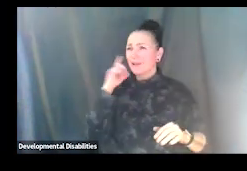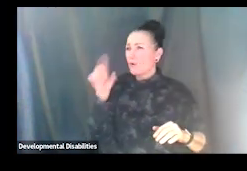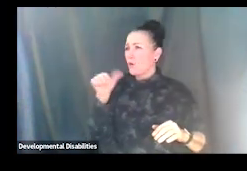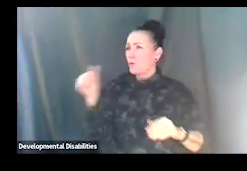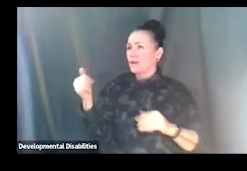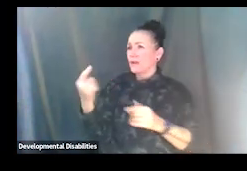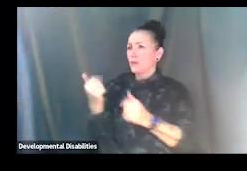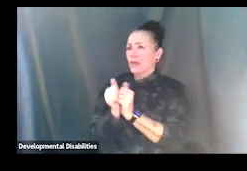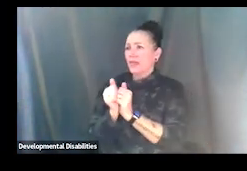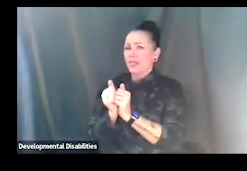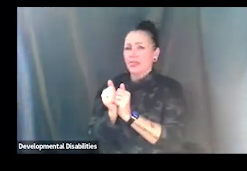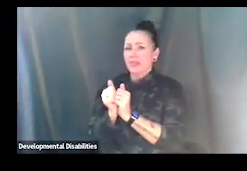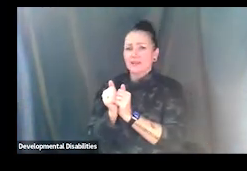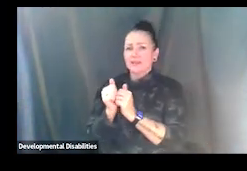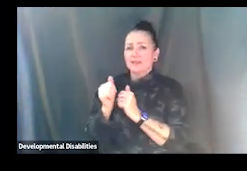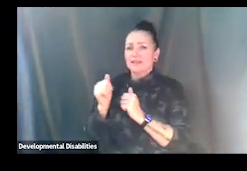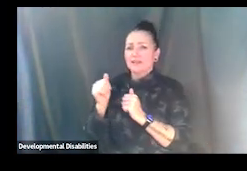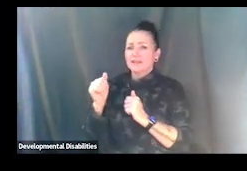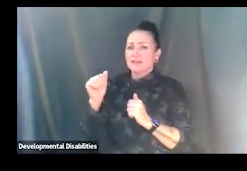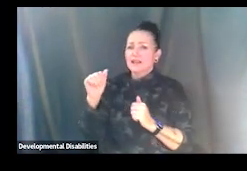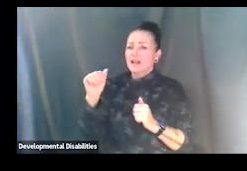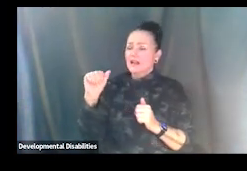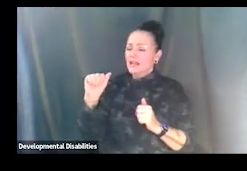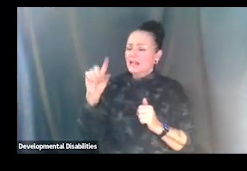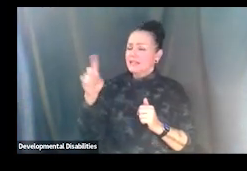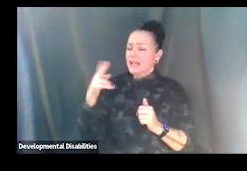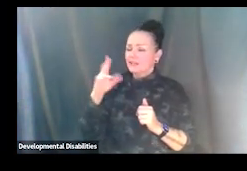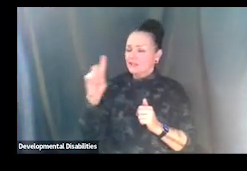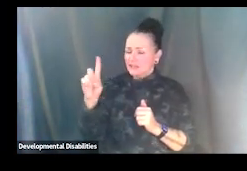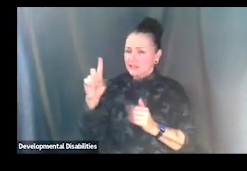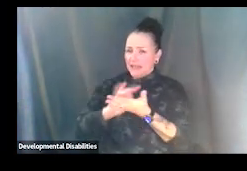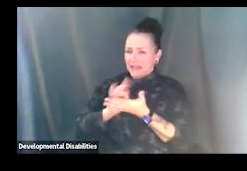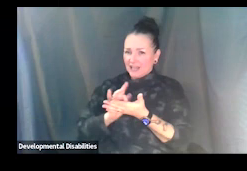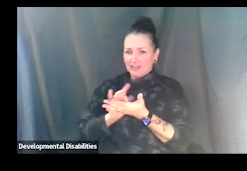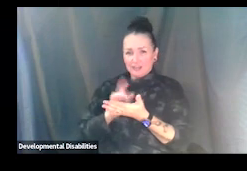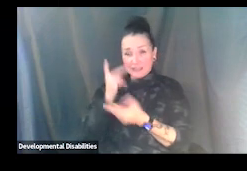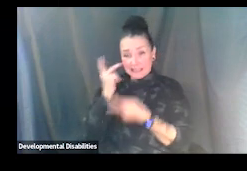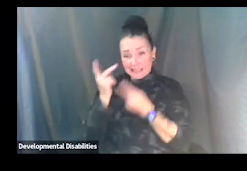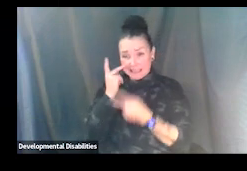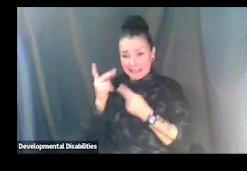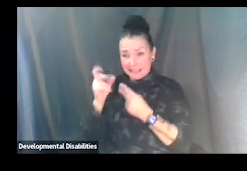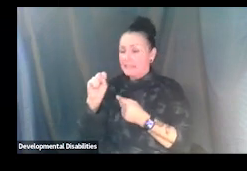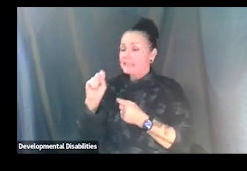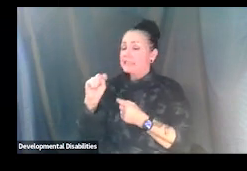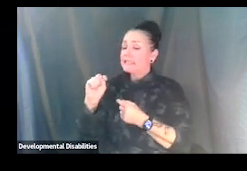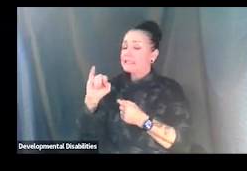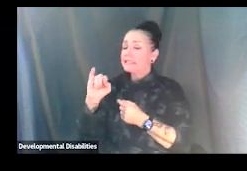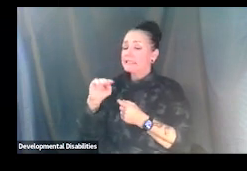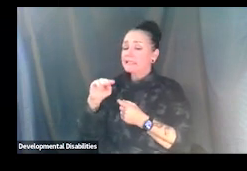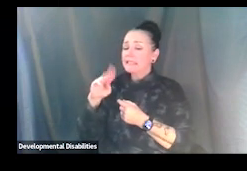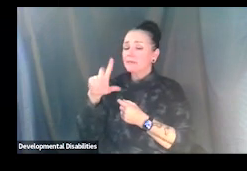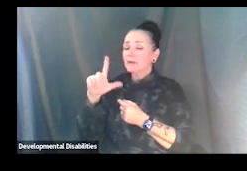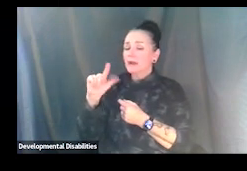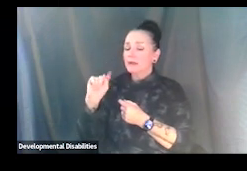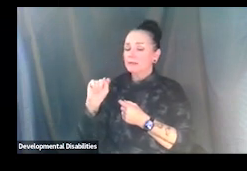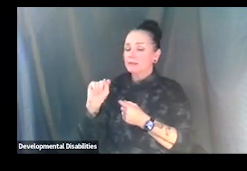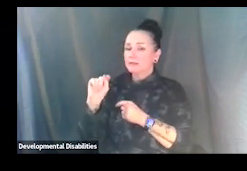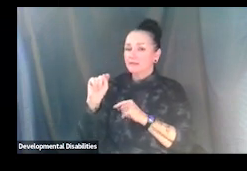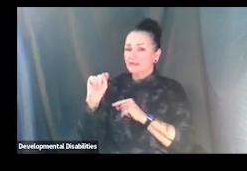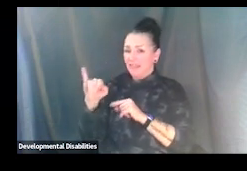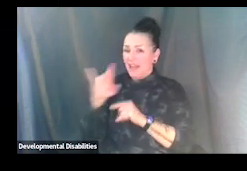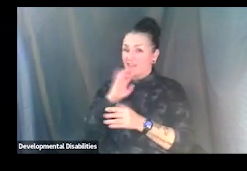What the authors then did, I think, was a really neat thing. So then said, okay, so we have this group of people, and what we're going to do is then take